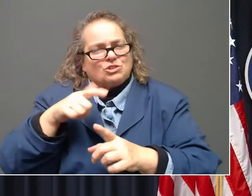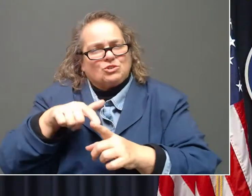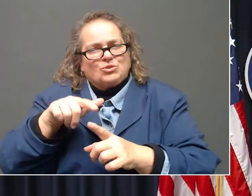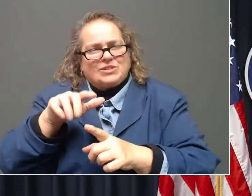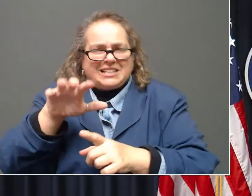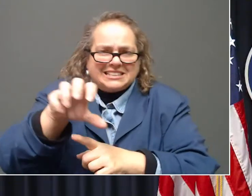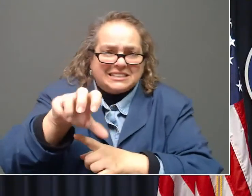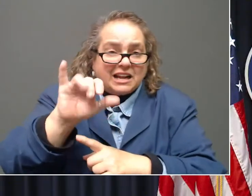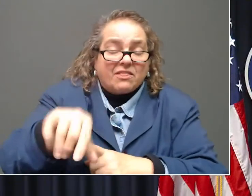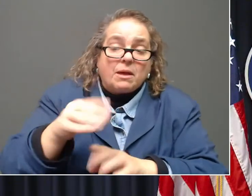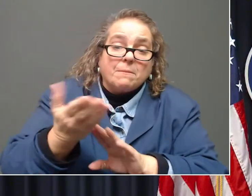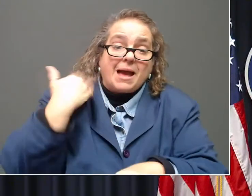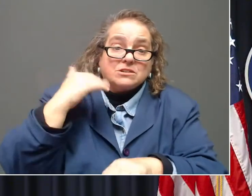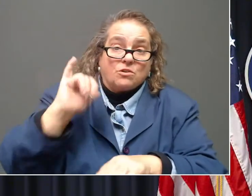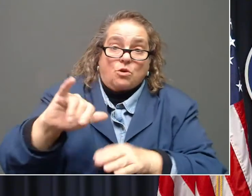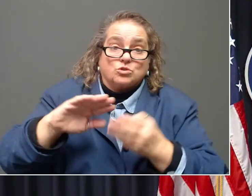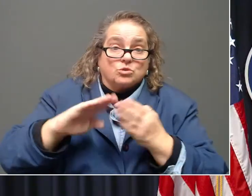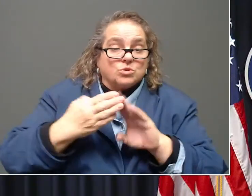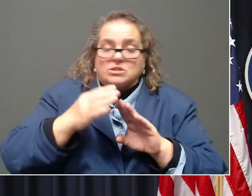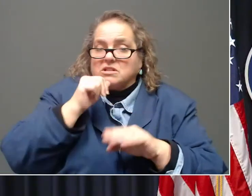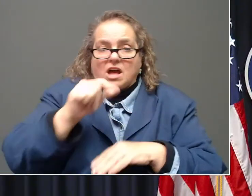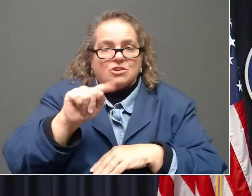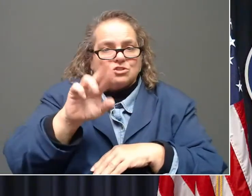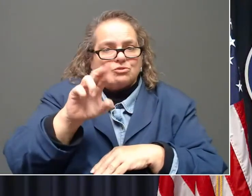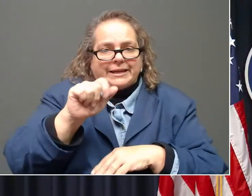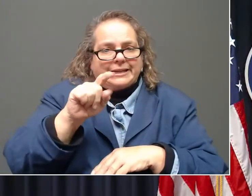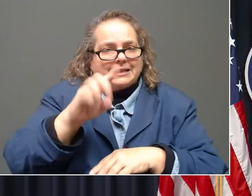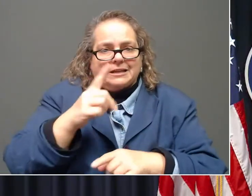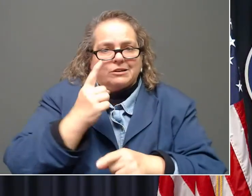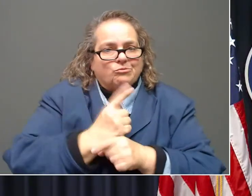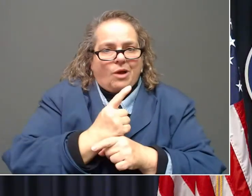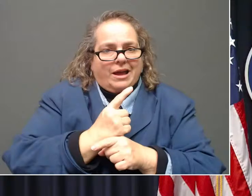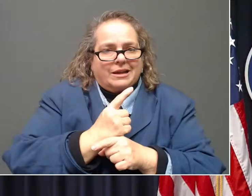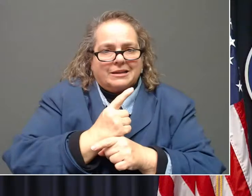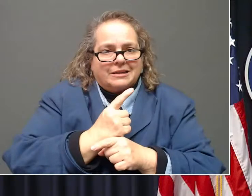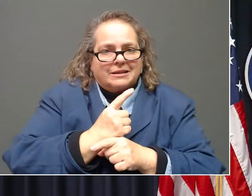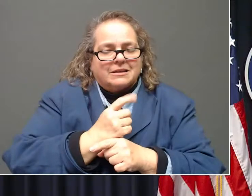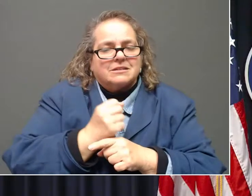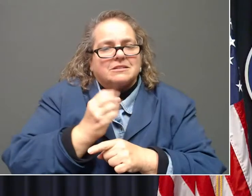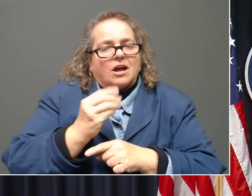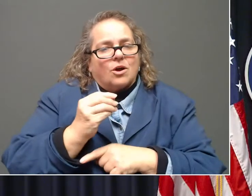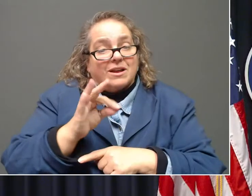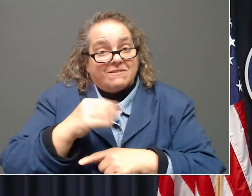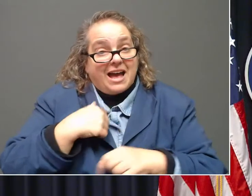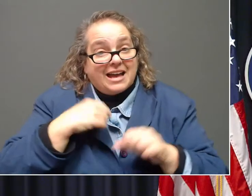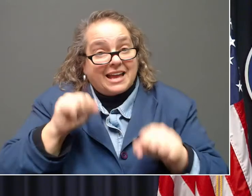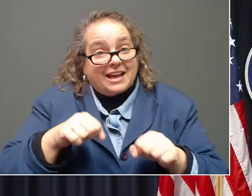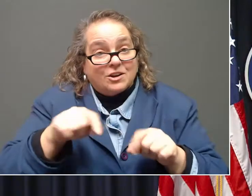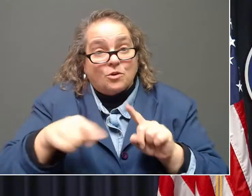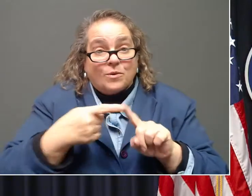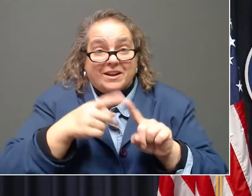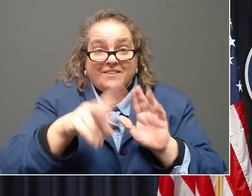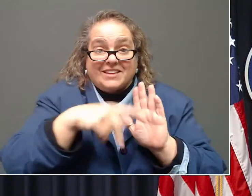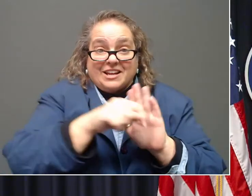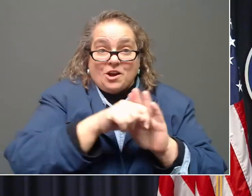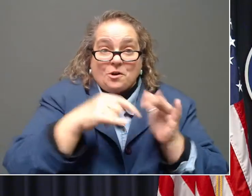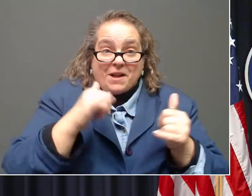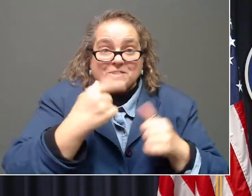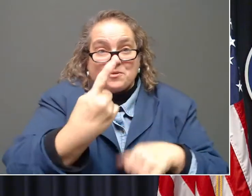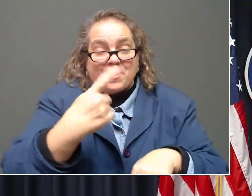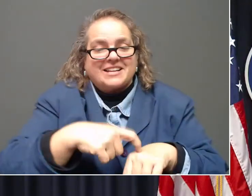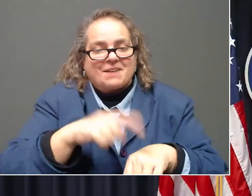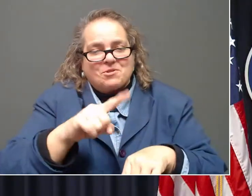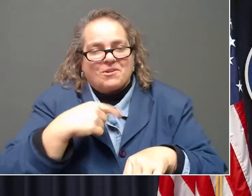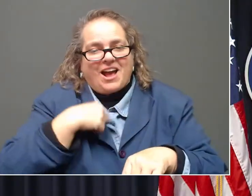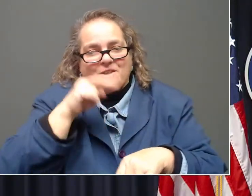different faith leaders that together reach hundreds of thousands of people was truly special. This